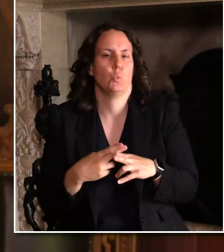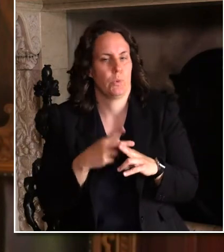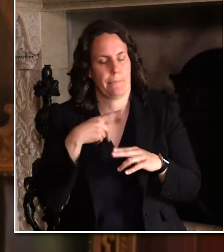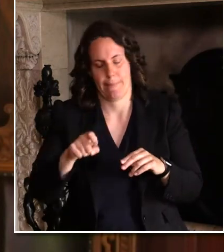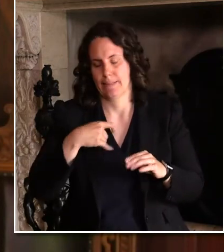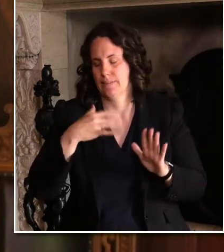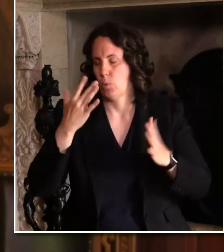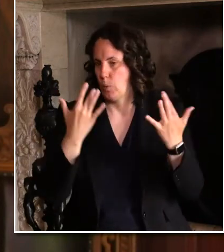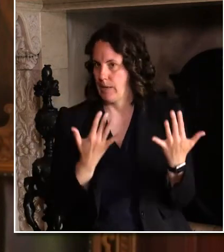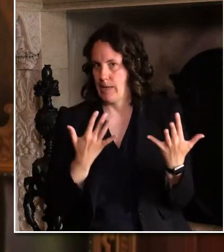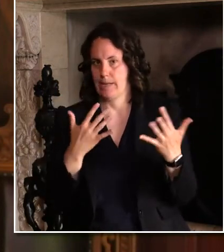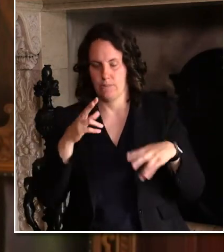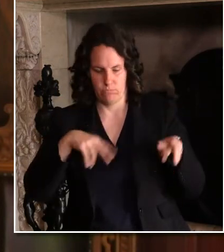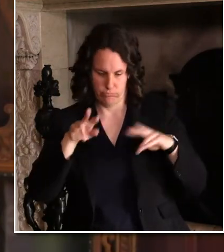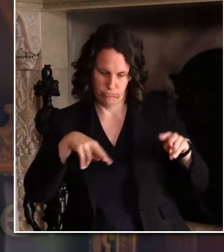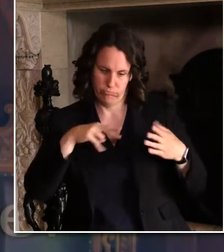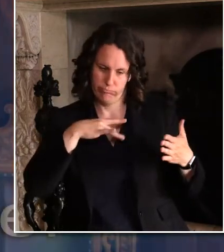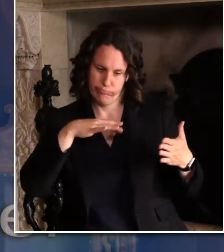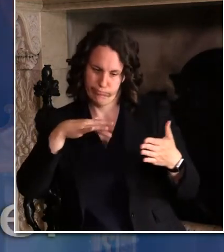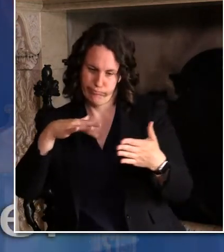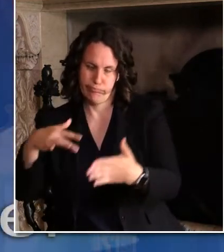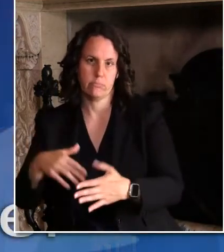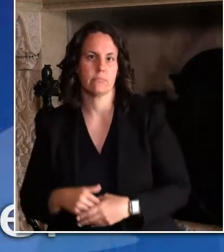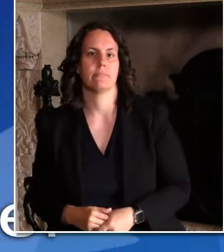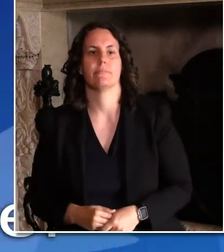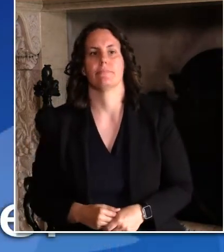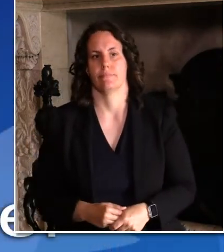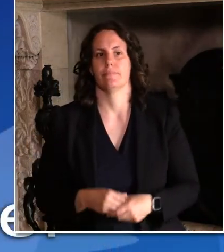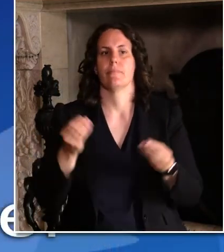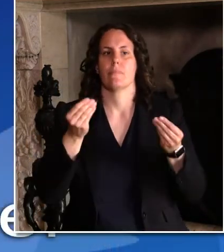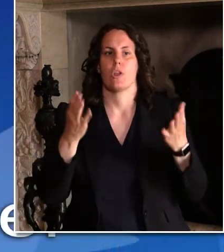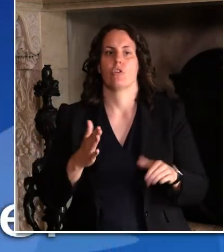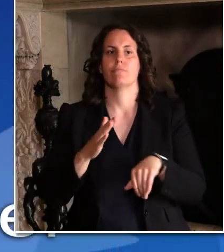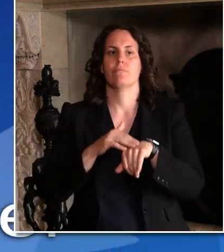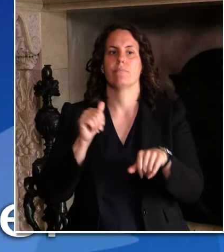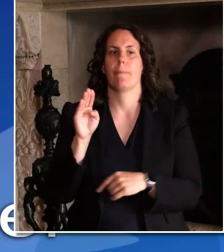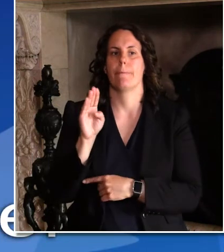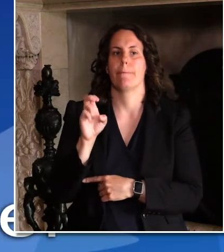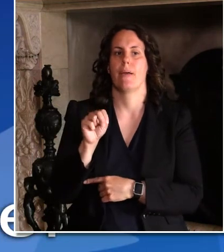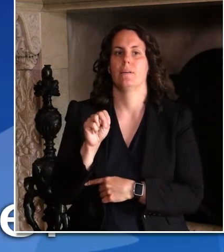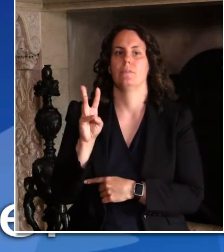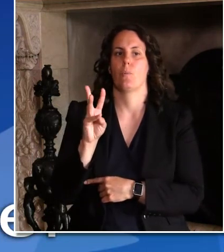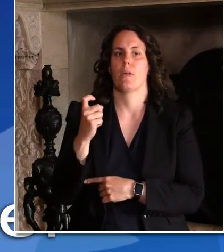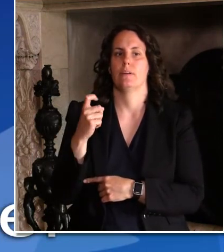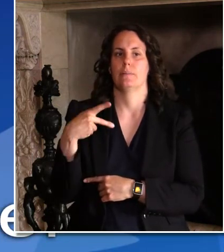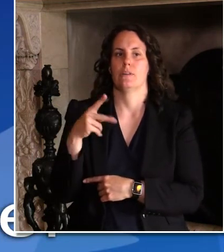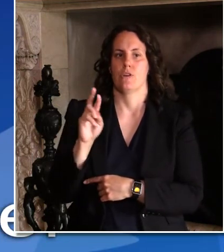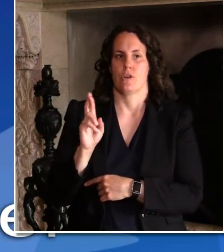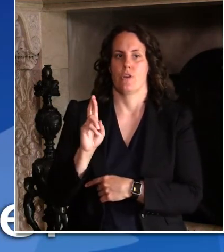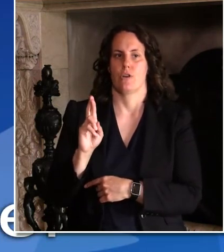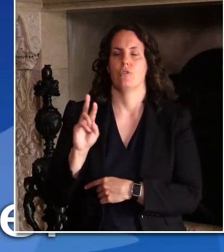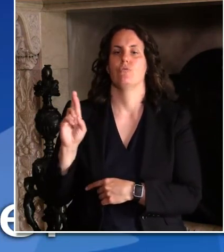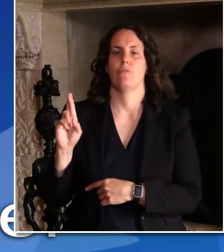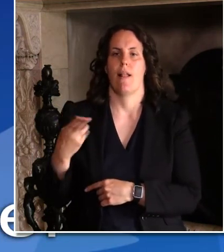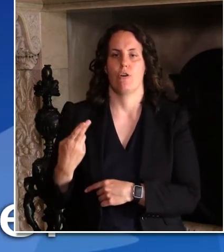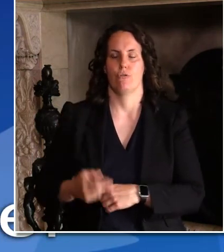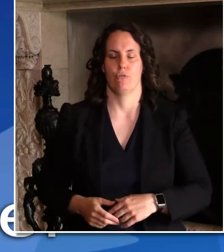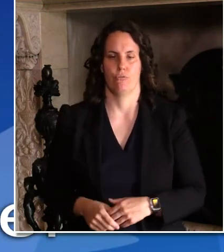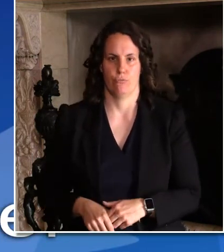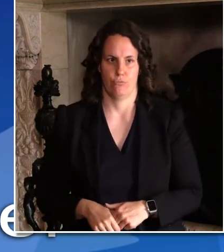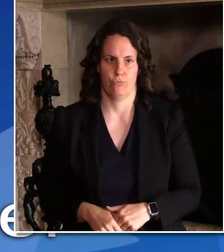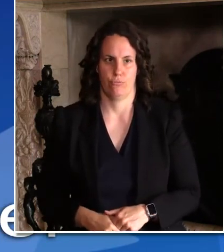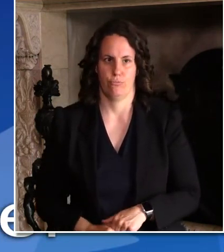that. Thank you, Jeremy. Now to Ben Meyer from WXPR Radio in Rhinelander. Ben? Good afternoon.